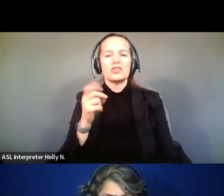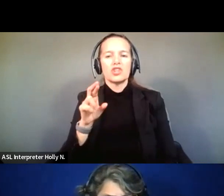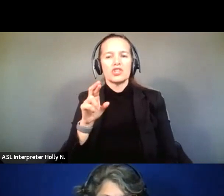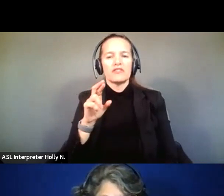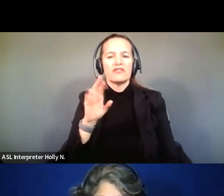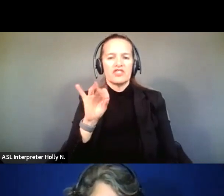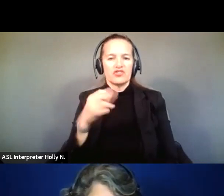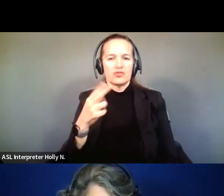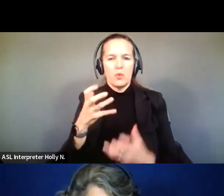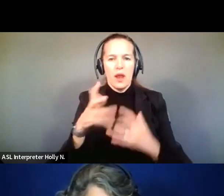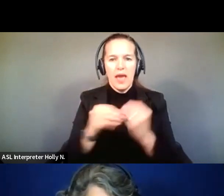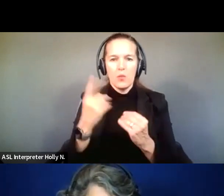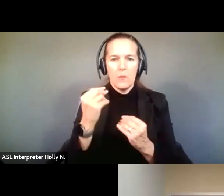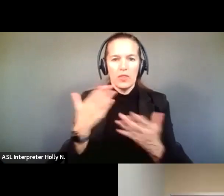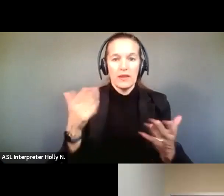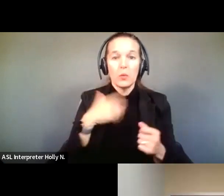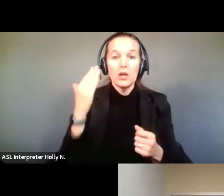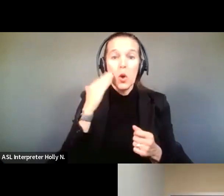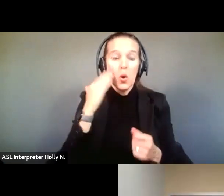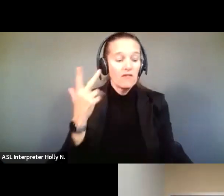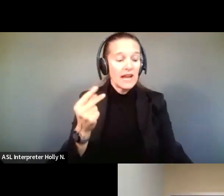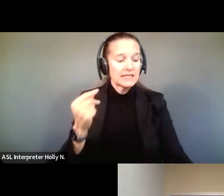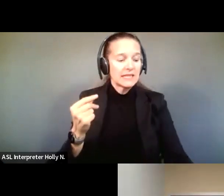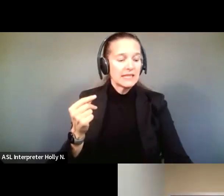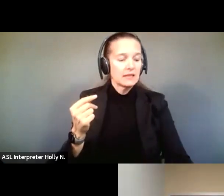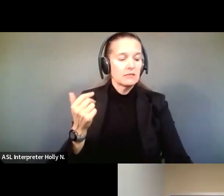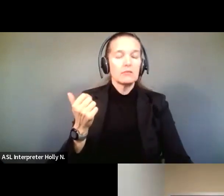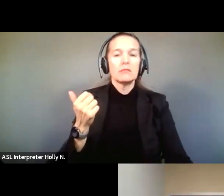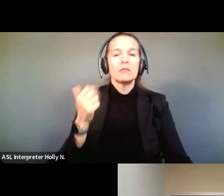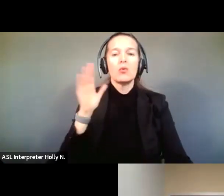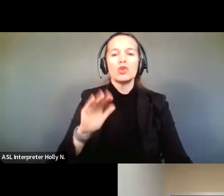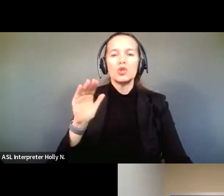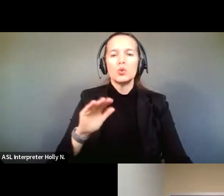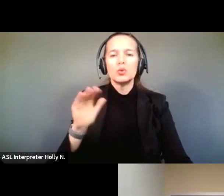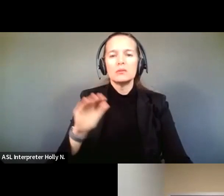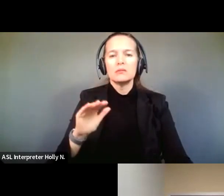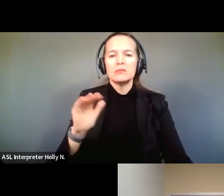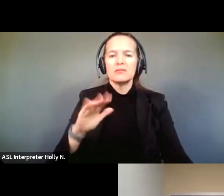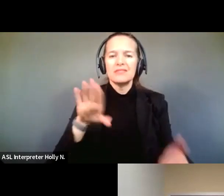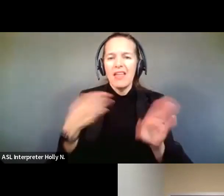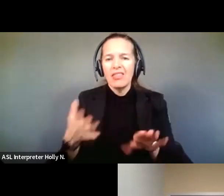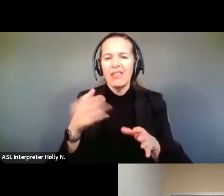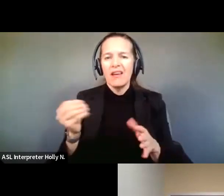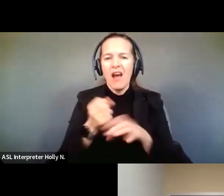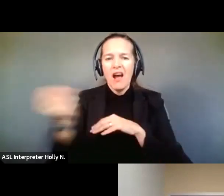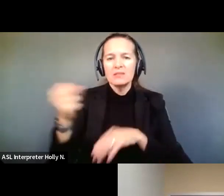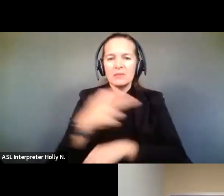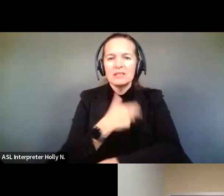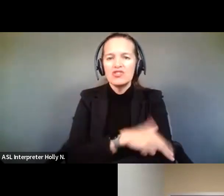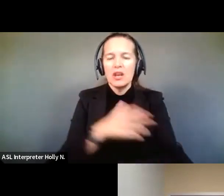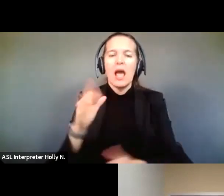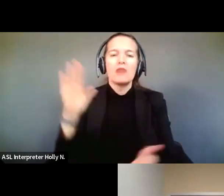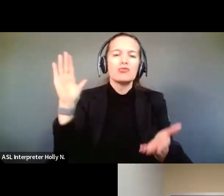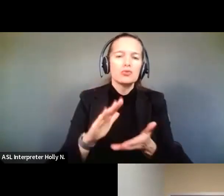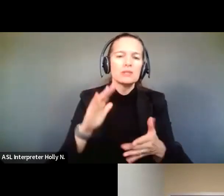know vaccines help reduce risk of hospitalization and death. We also know it helps reduce severity of illness, right? And so the